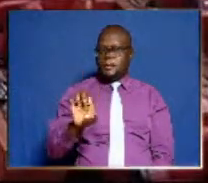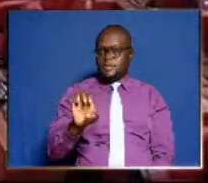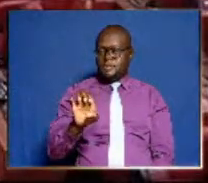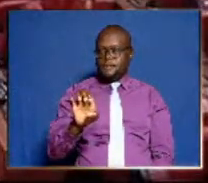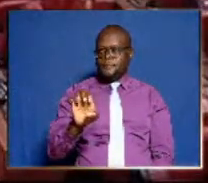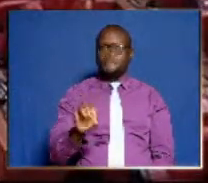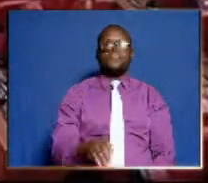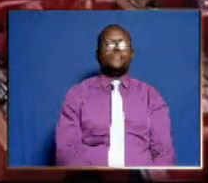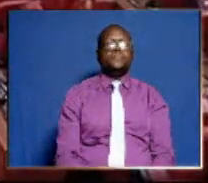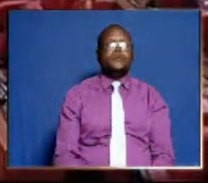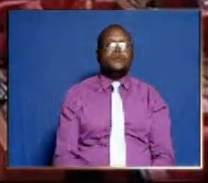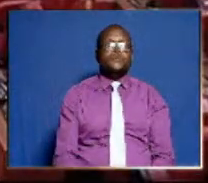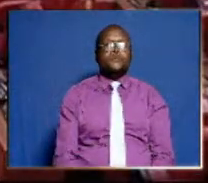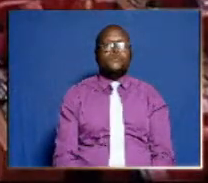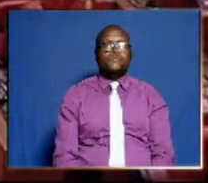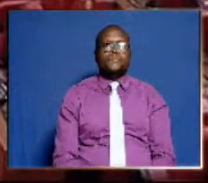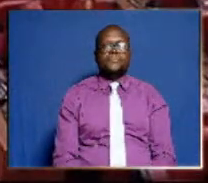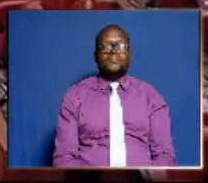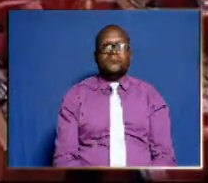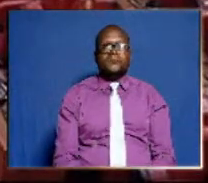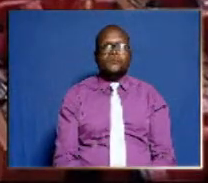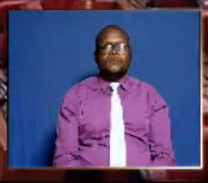Mkatha.